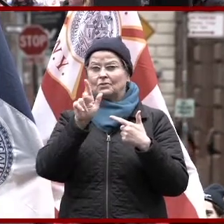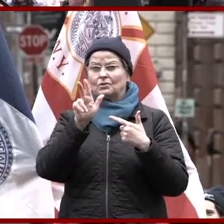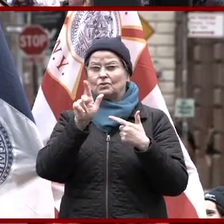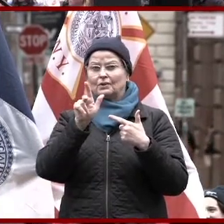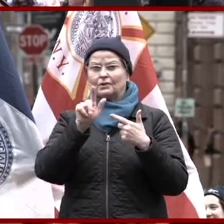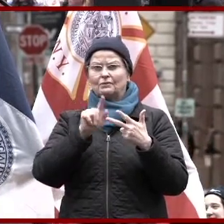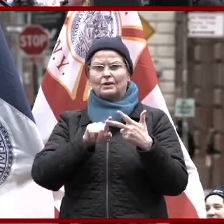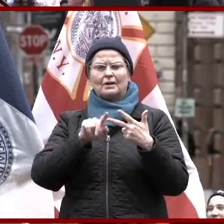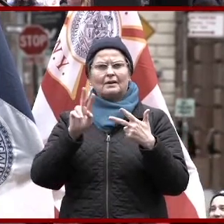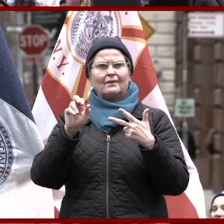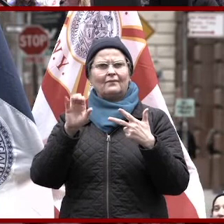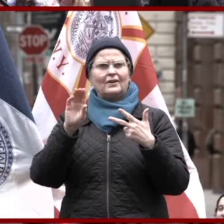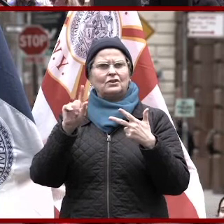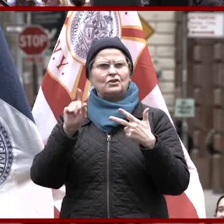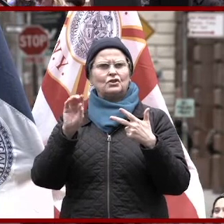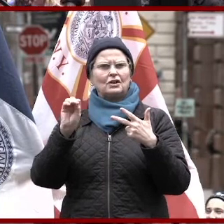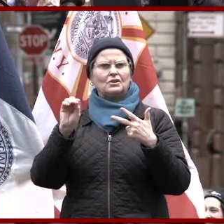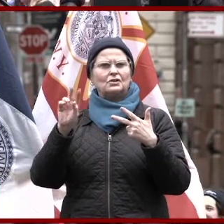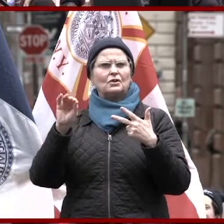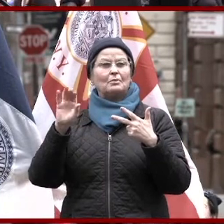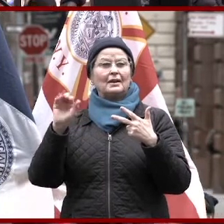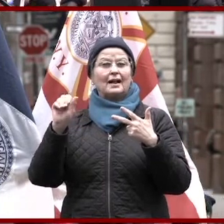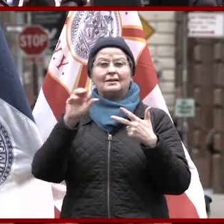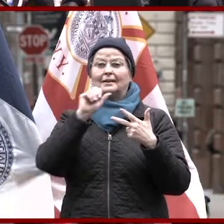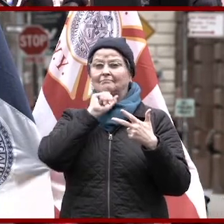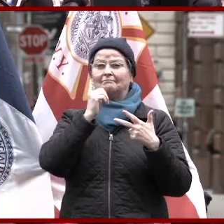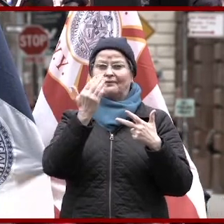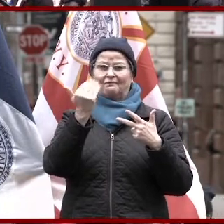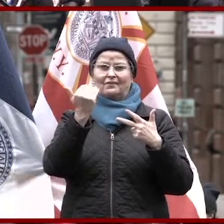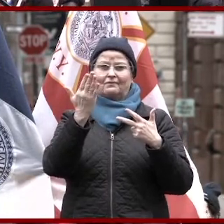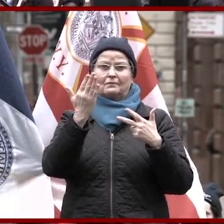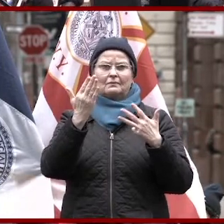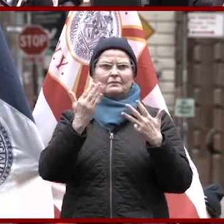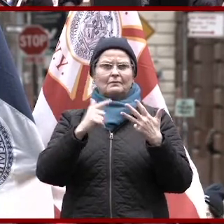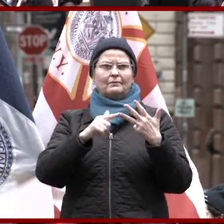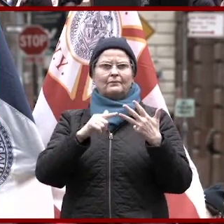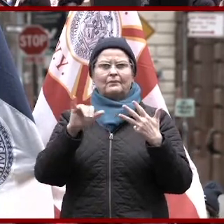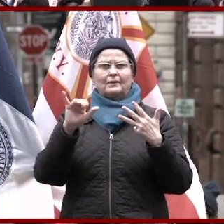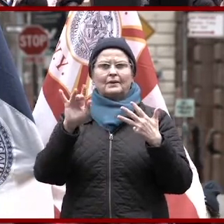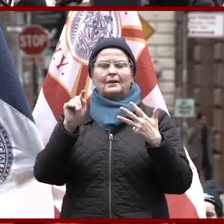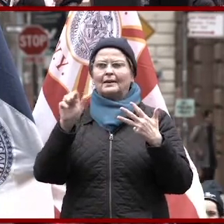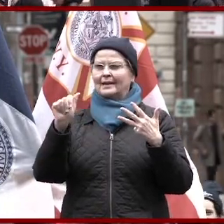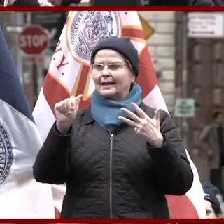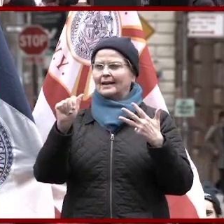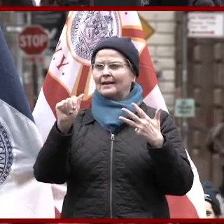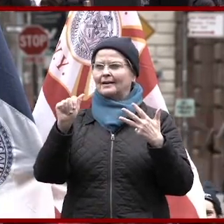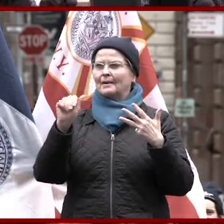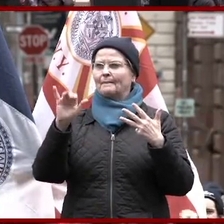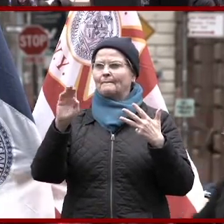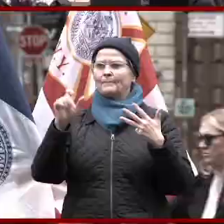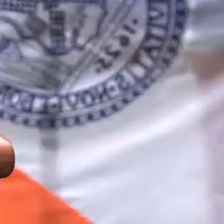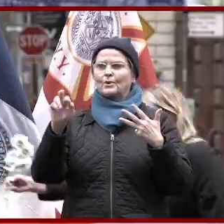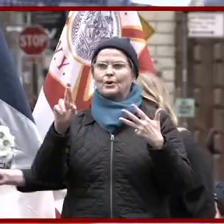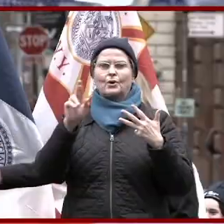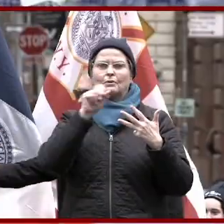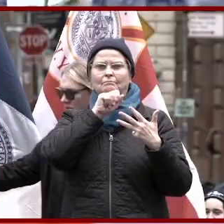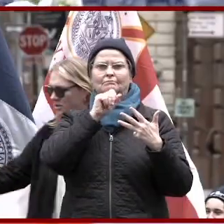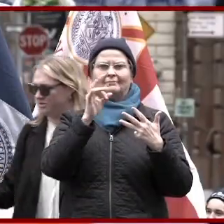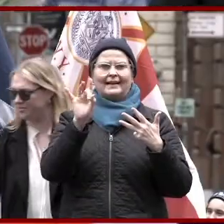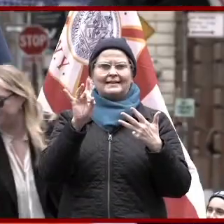23, Vincenza Bellotto, 15, and Yetta Berger, 18.